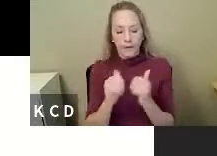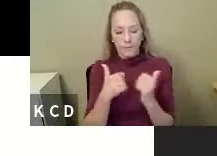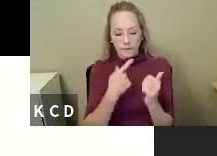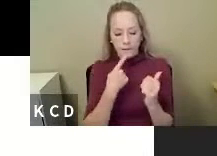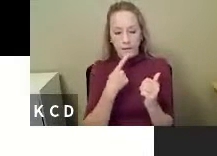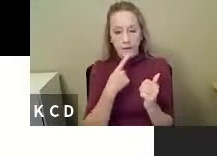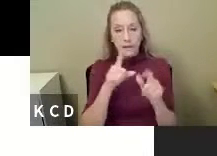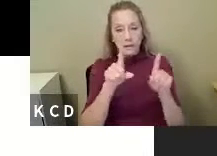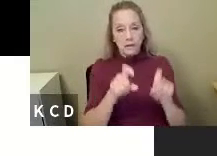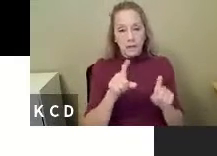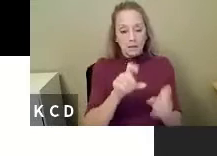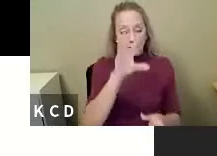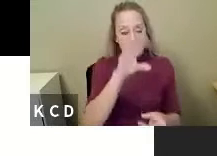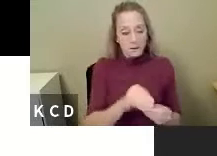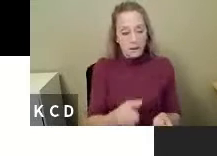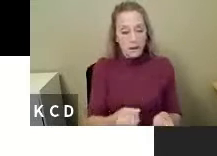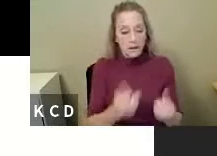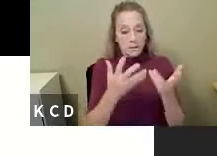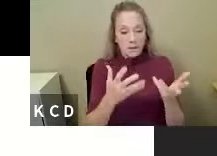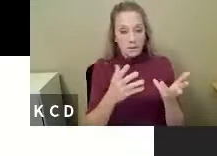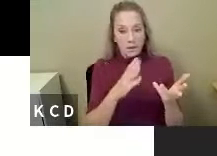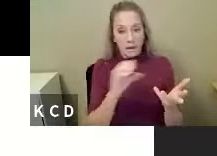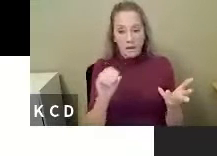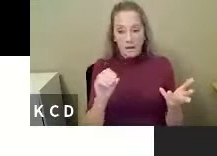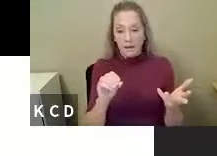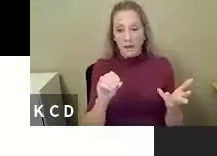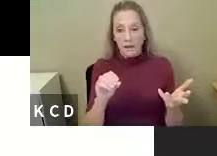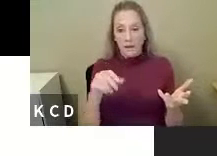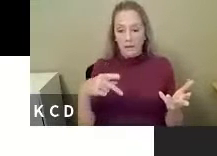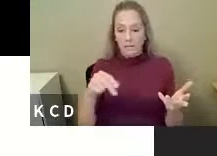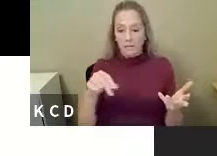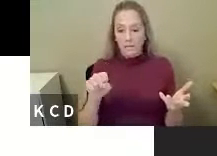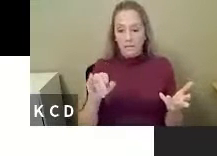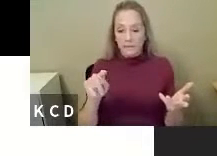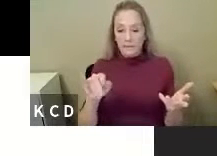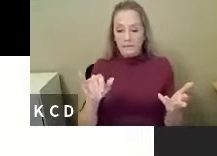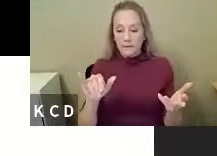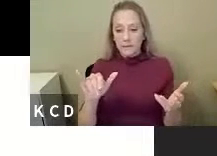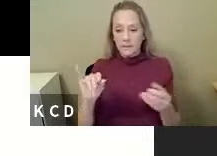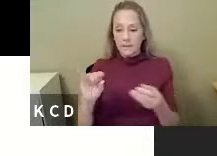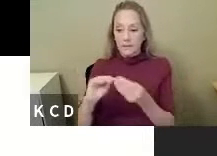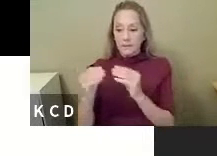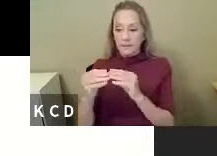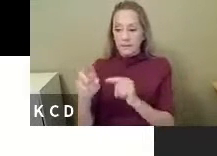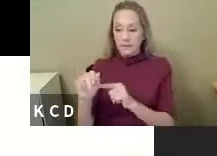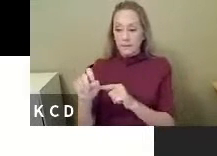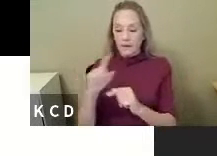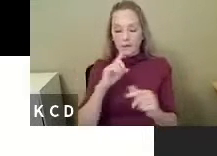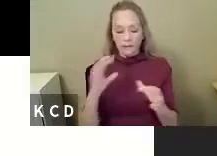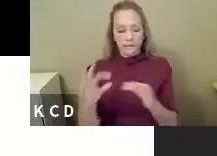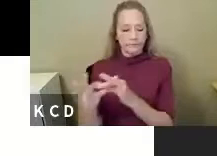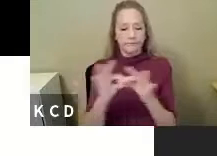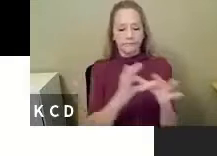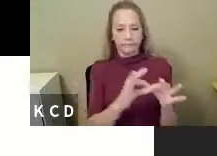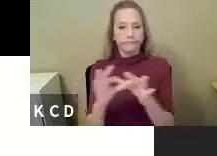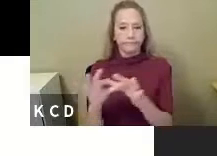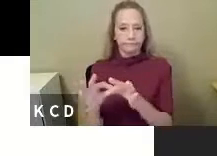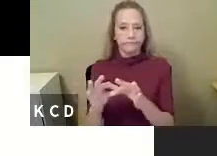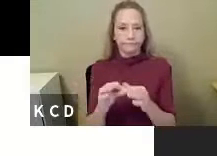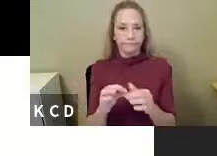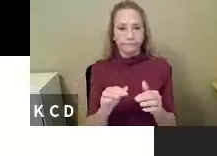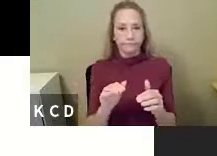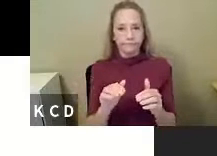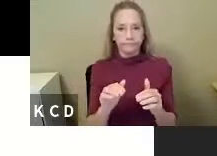volume and positivity rate are very connected to each other. And I'm not sure it's useful to have both on